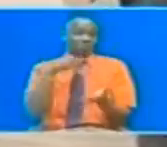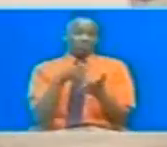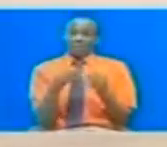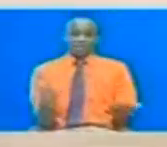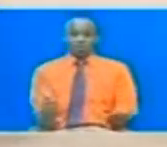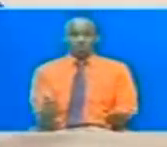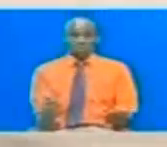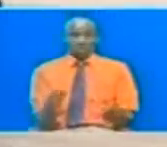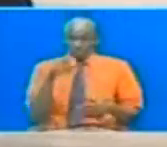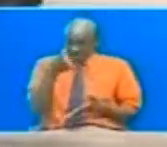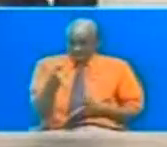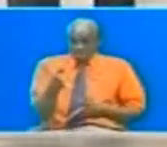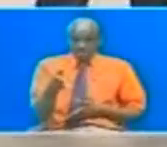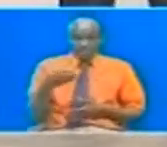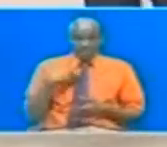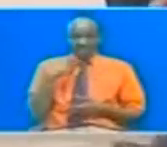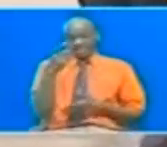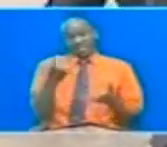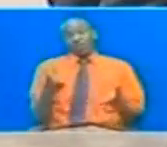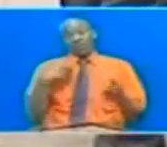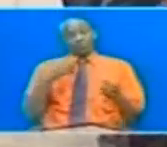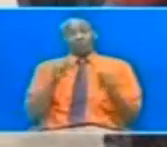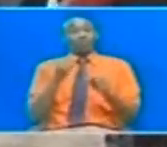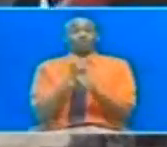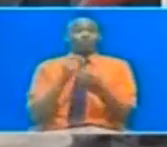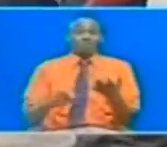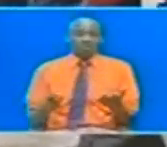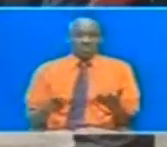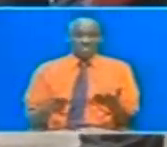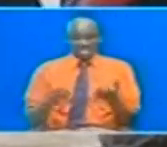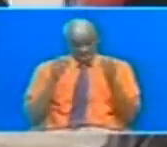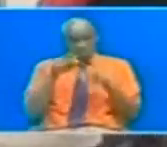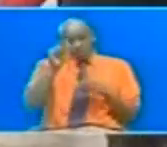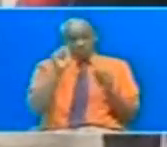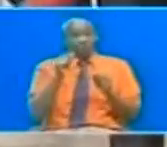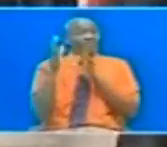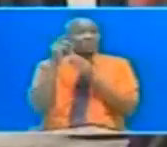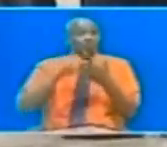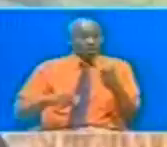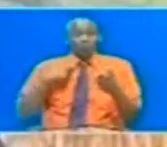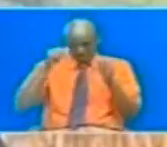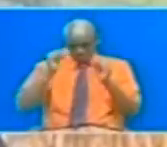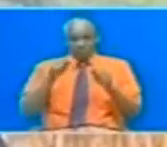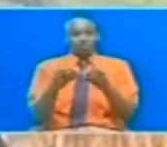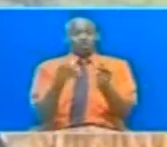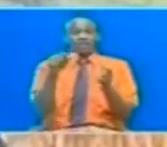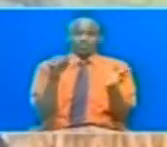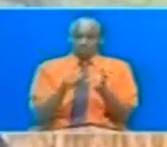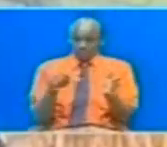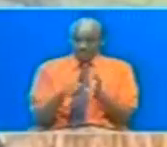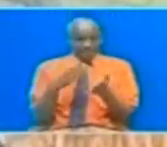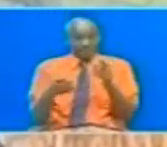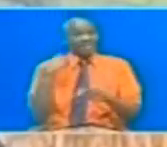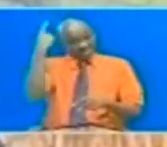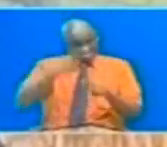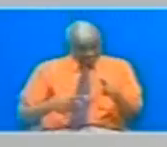therefore, if you are to be pragmatic, you would expect that we shall address this problem in